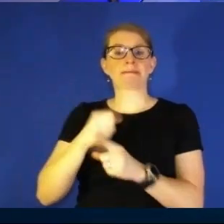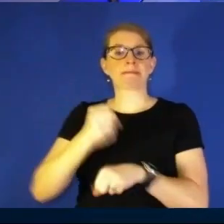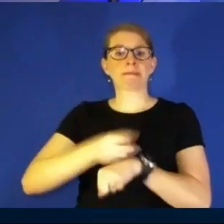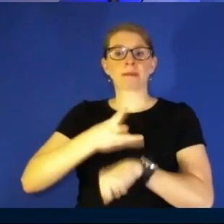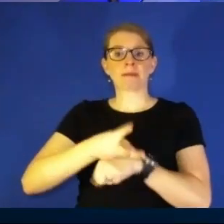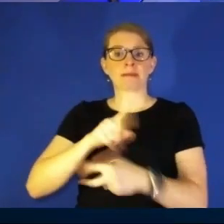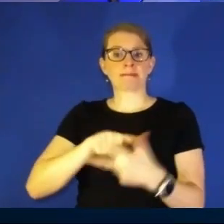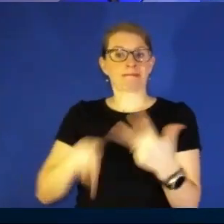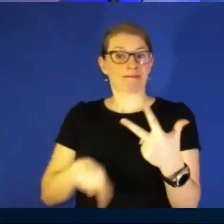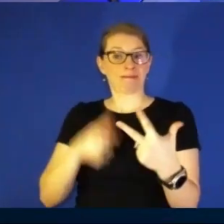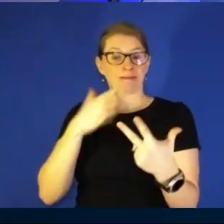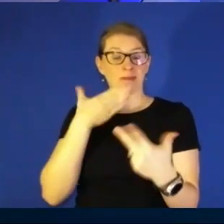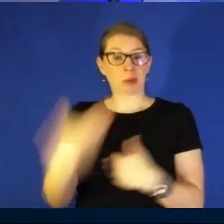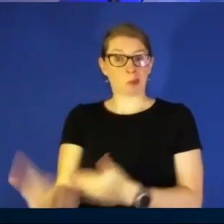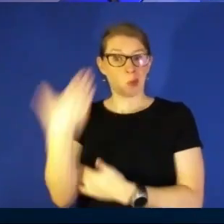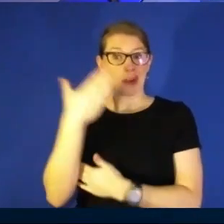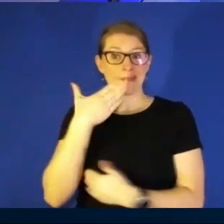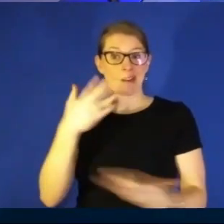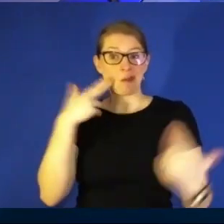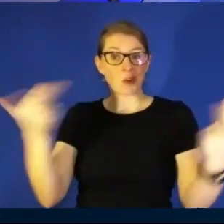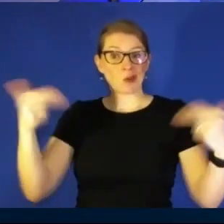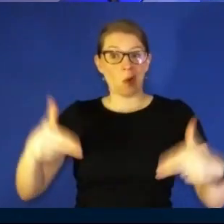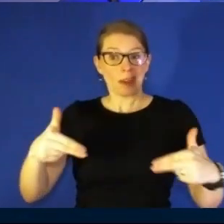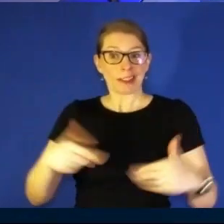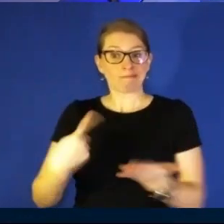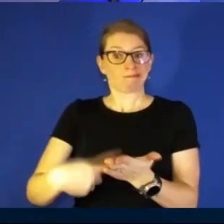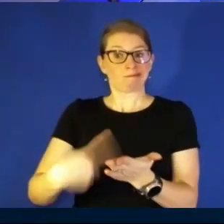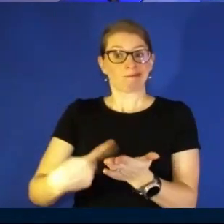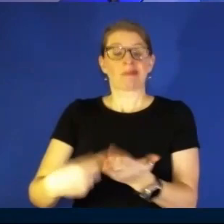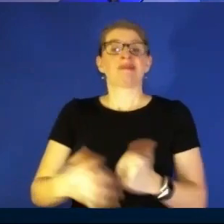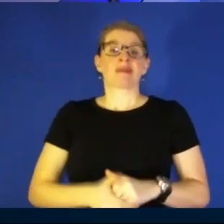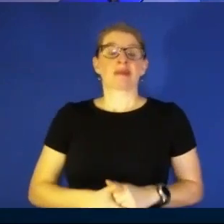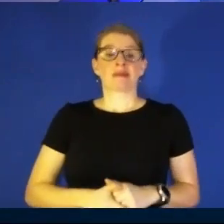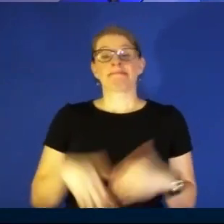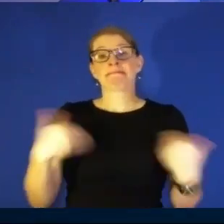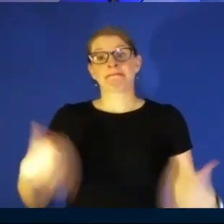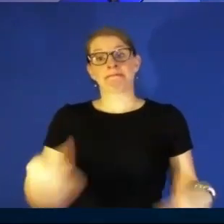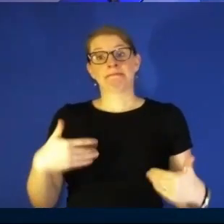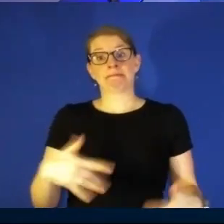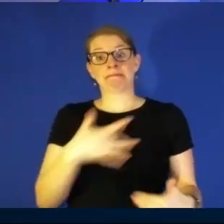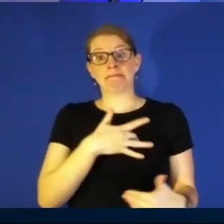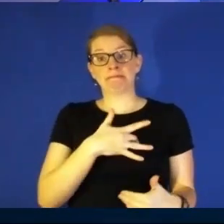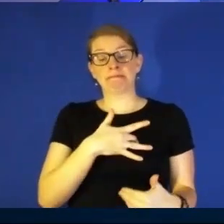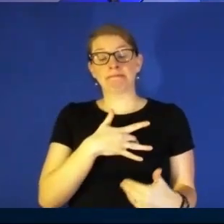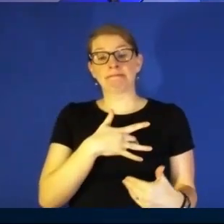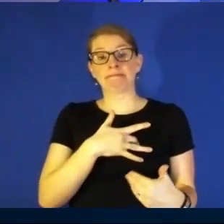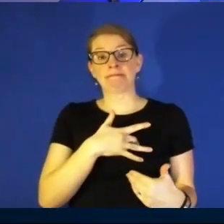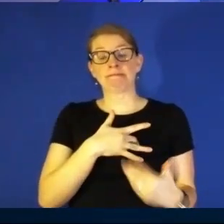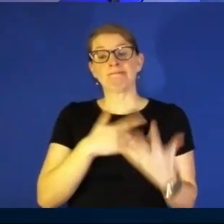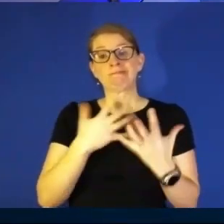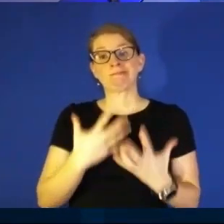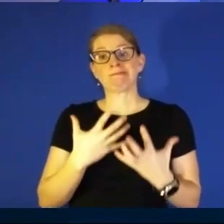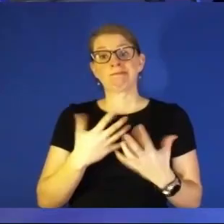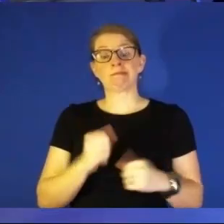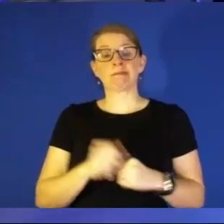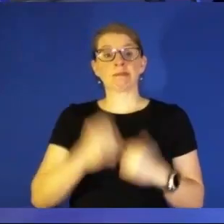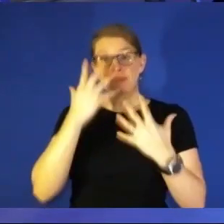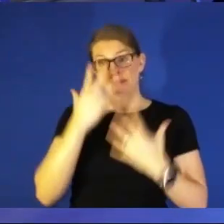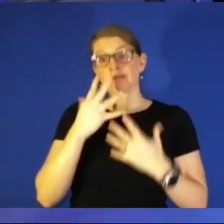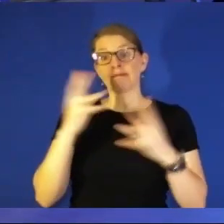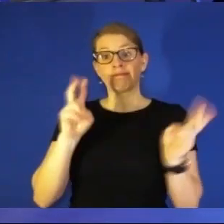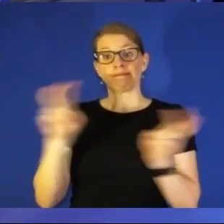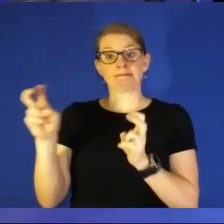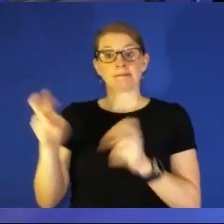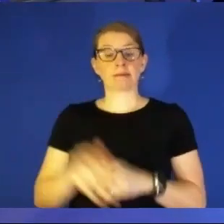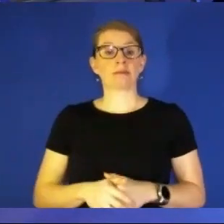you, and thank you for joining us. This is a pretty heavy topic. Dr. Porter-Williamson, can you explain the